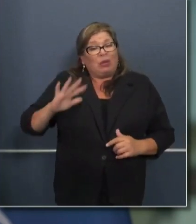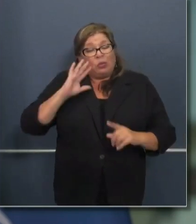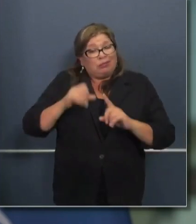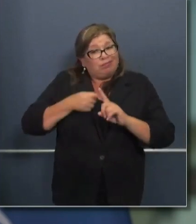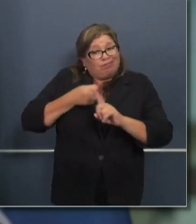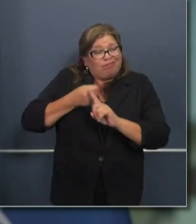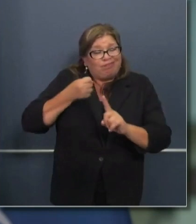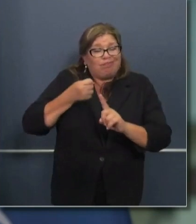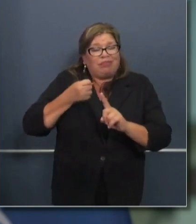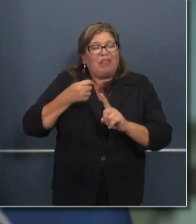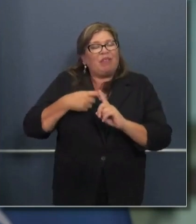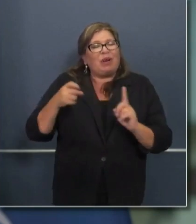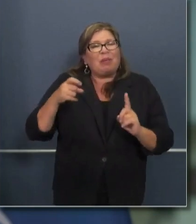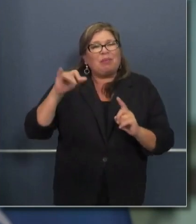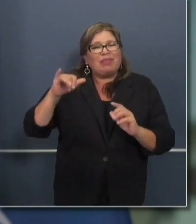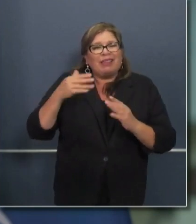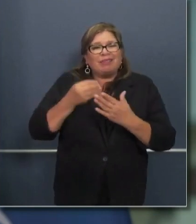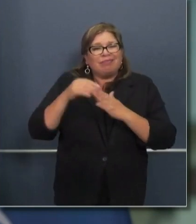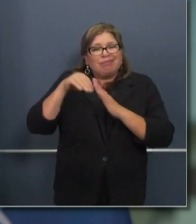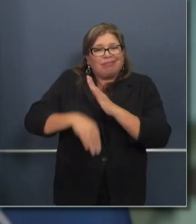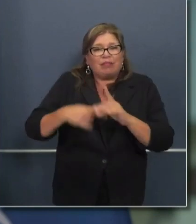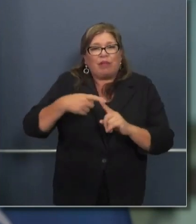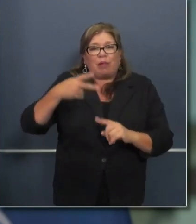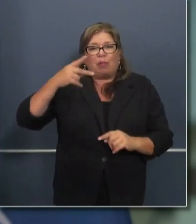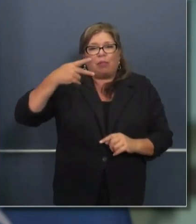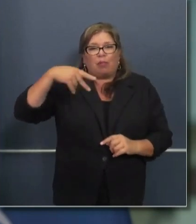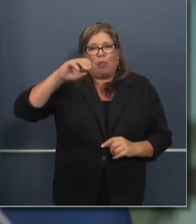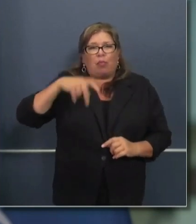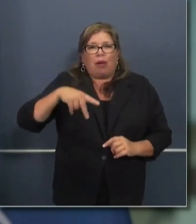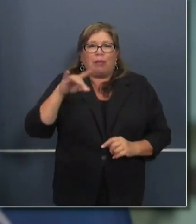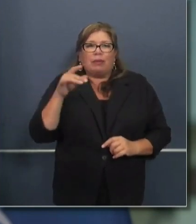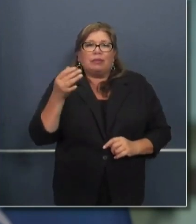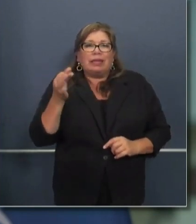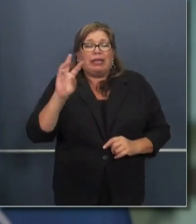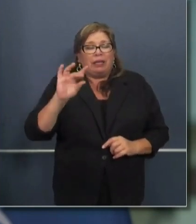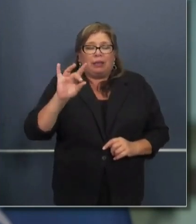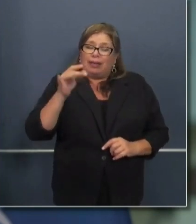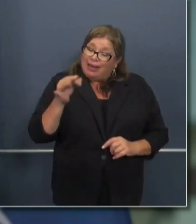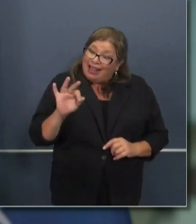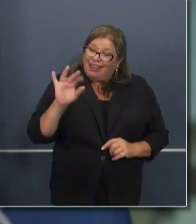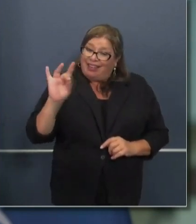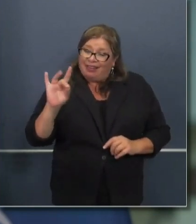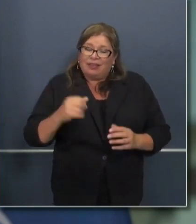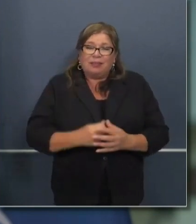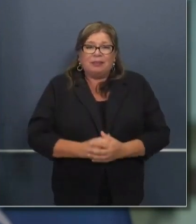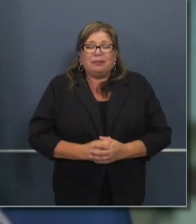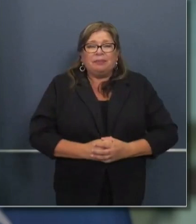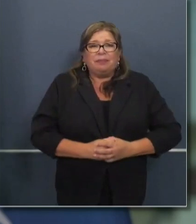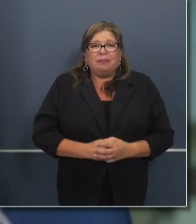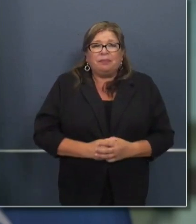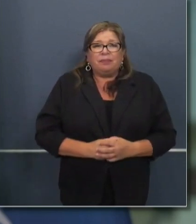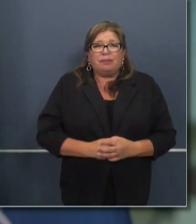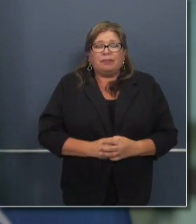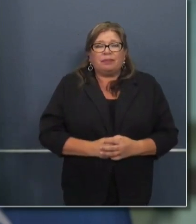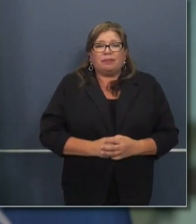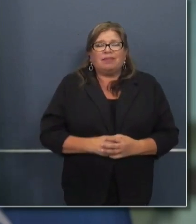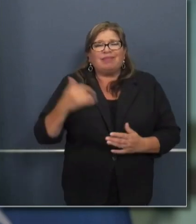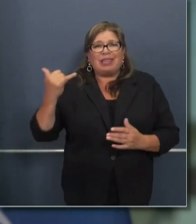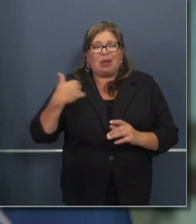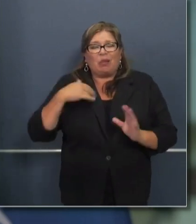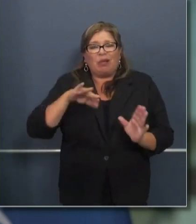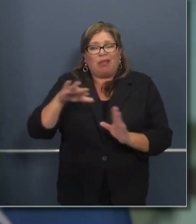Proposition 98. I just want to remind folks, forgive me for belaboring this, just a few months